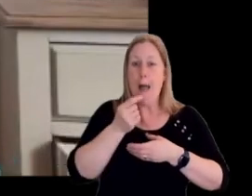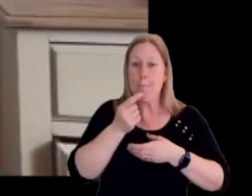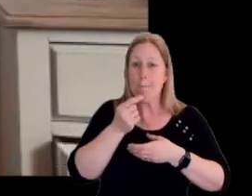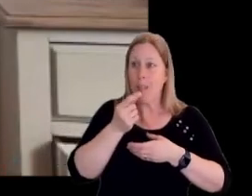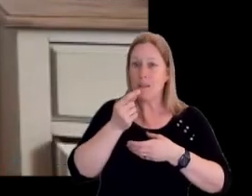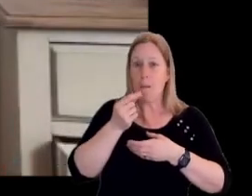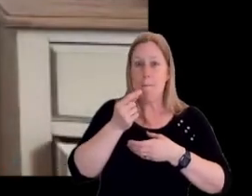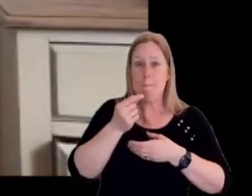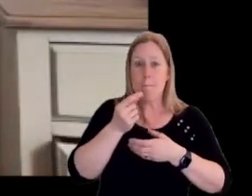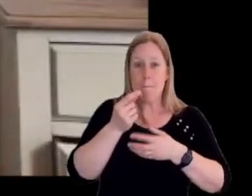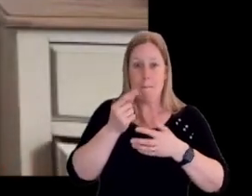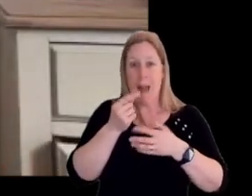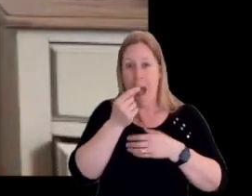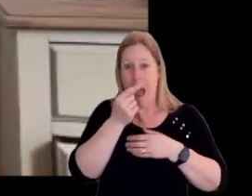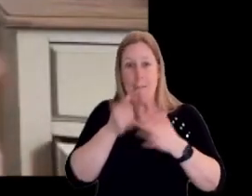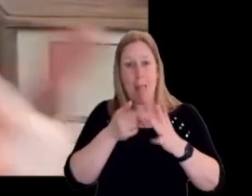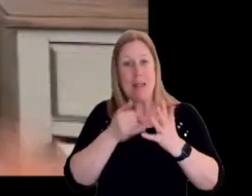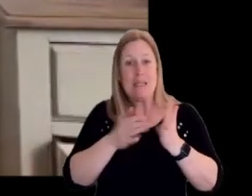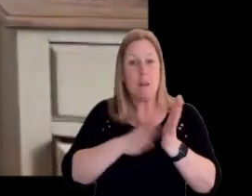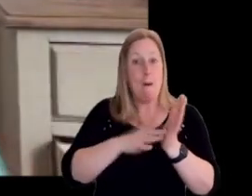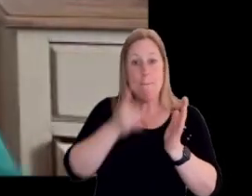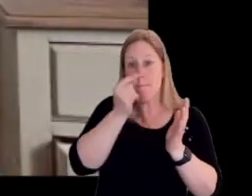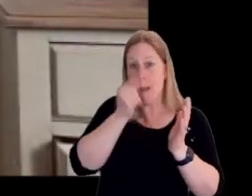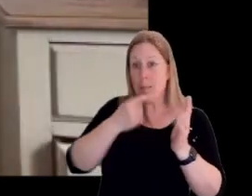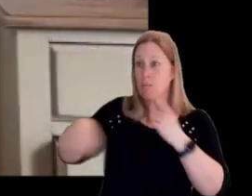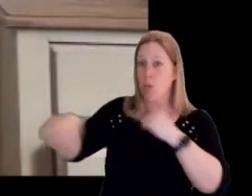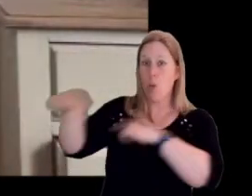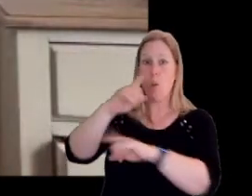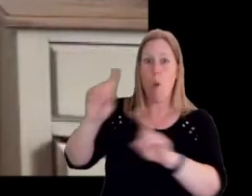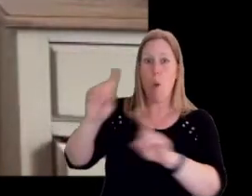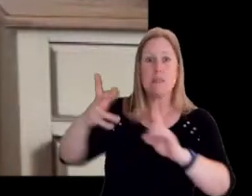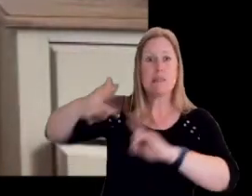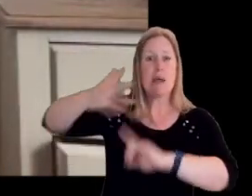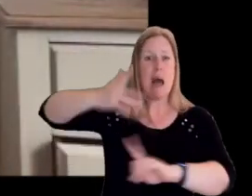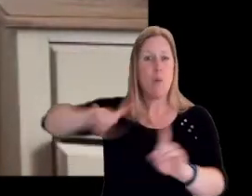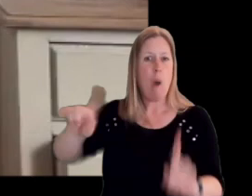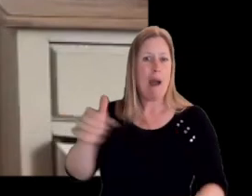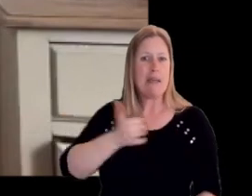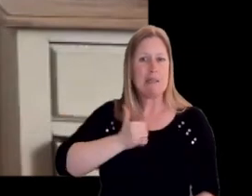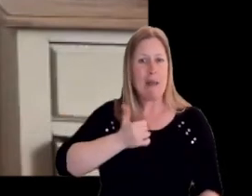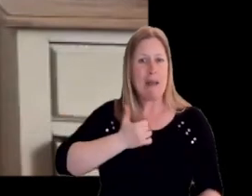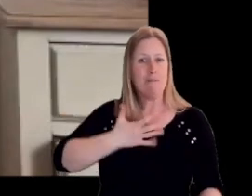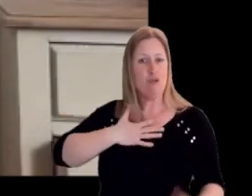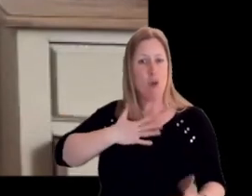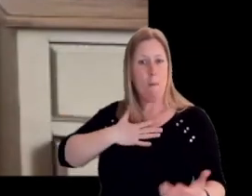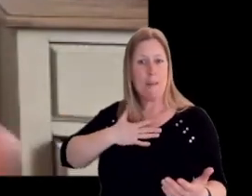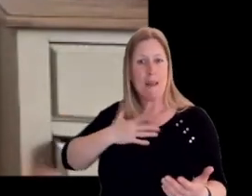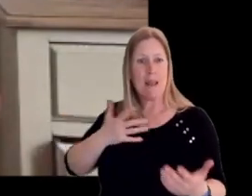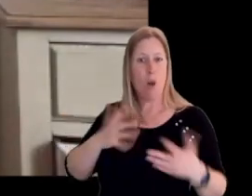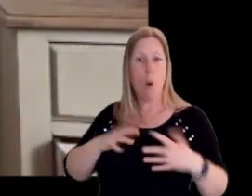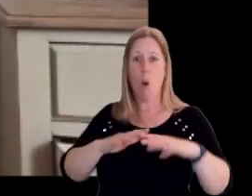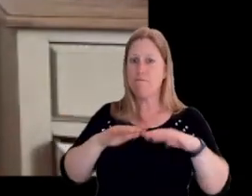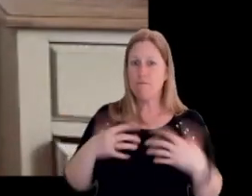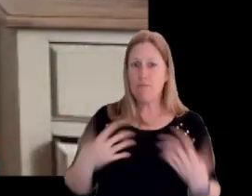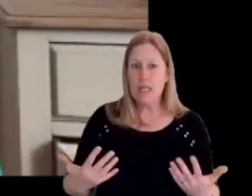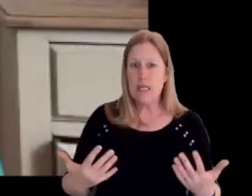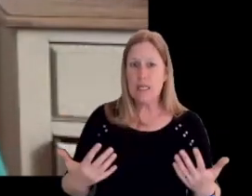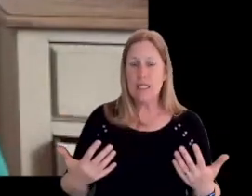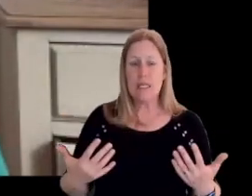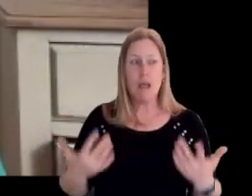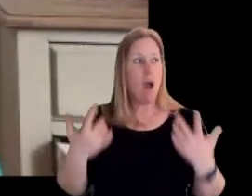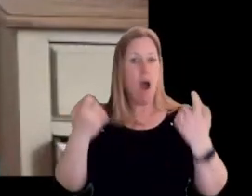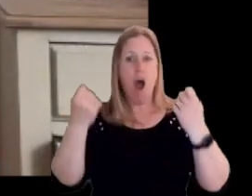ableism, because society's ableism, because other people's expectations, because the massive